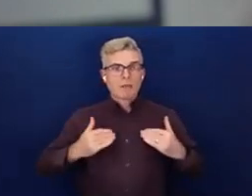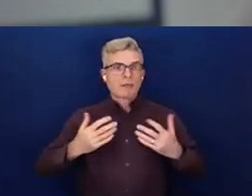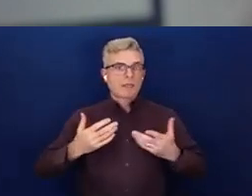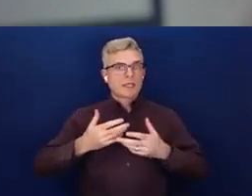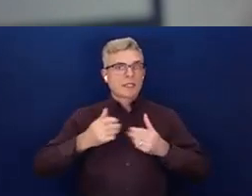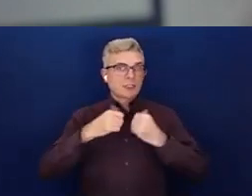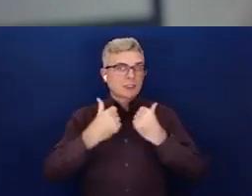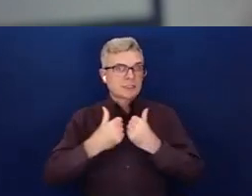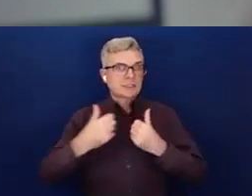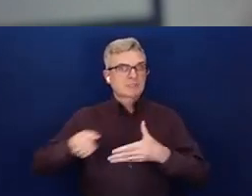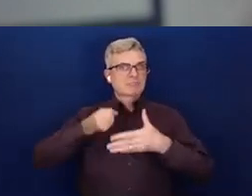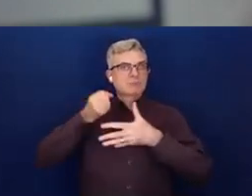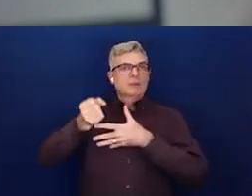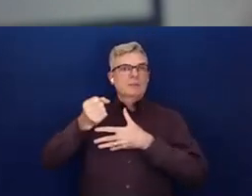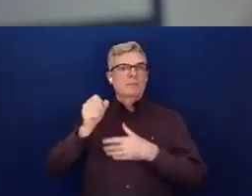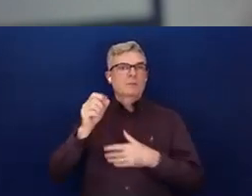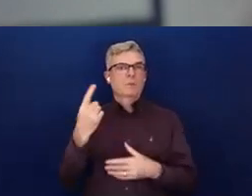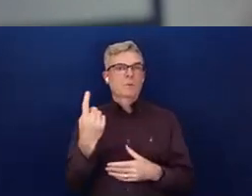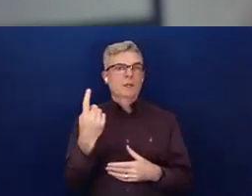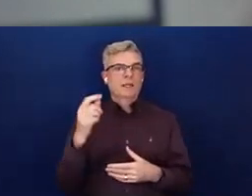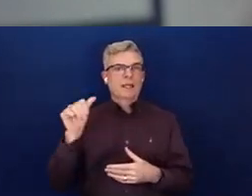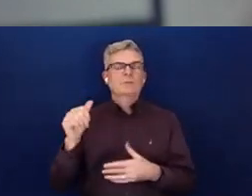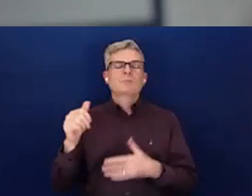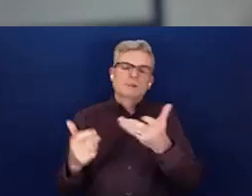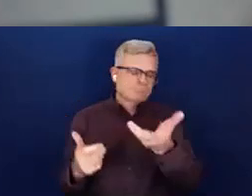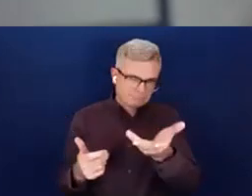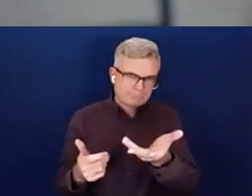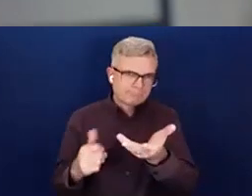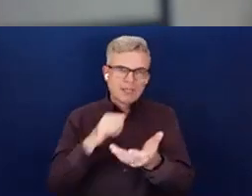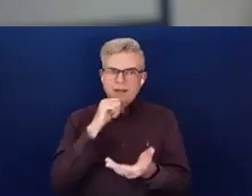seems It's definitely not black and white. Yep. right.